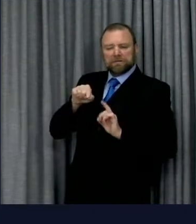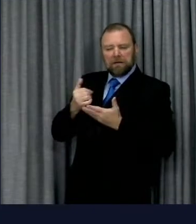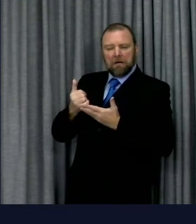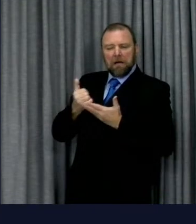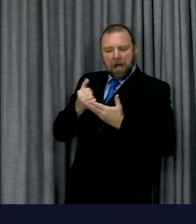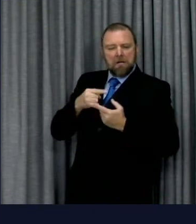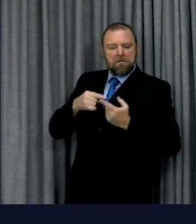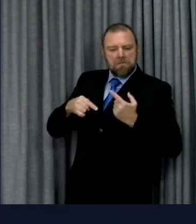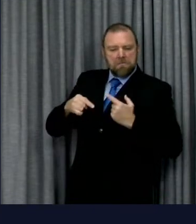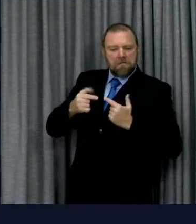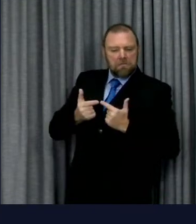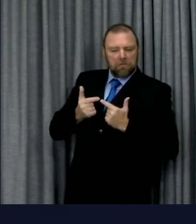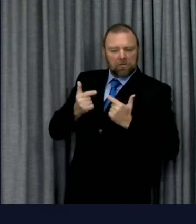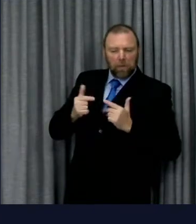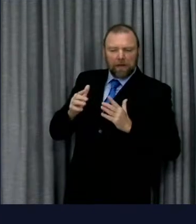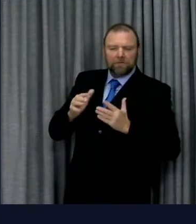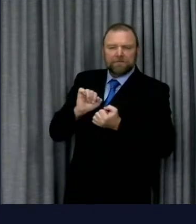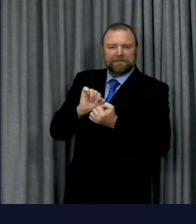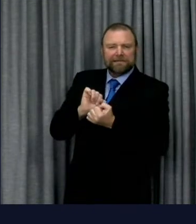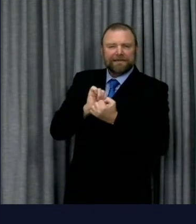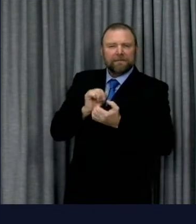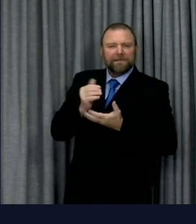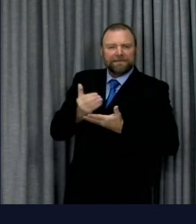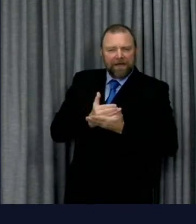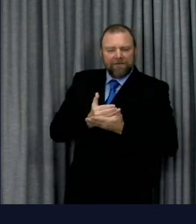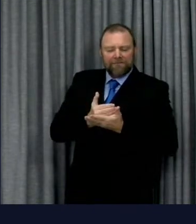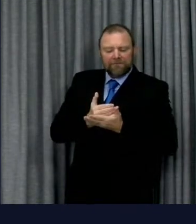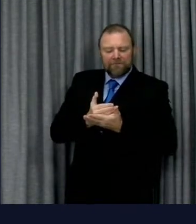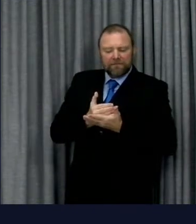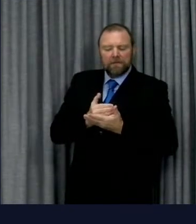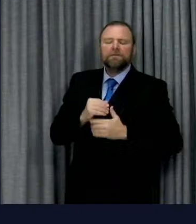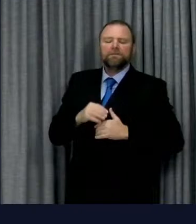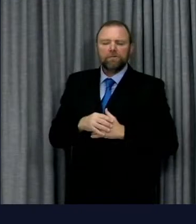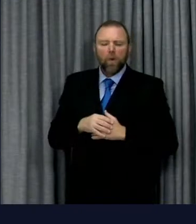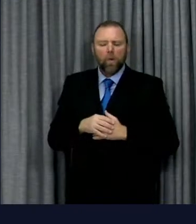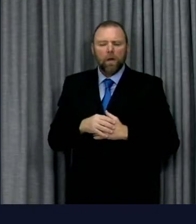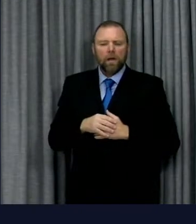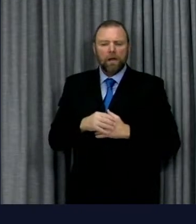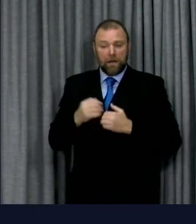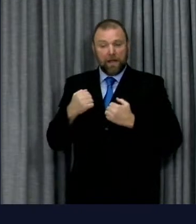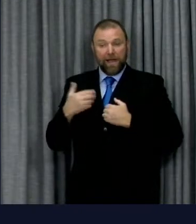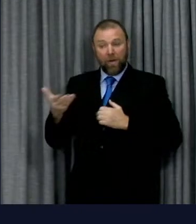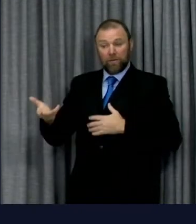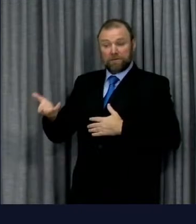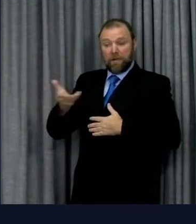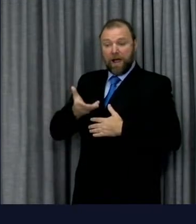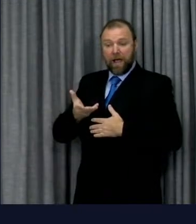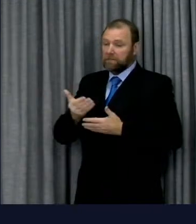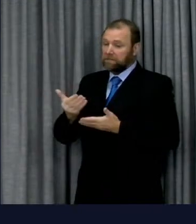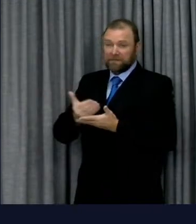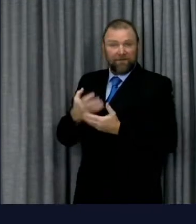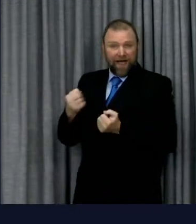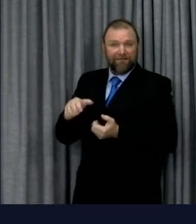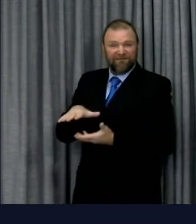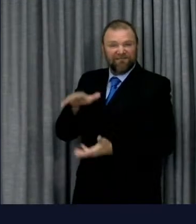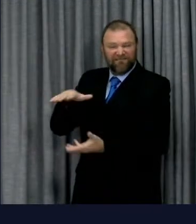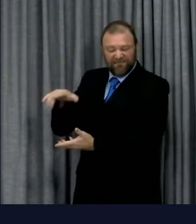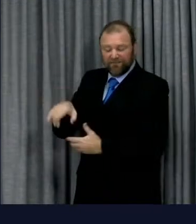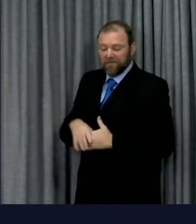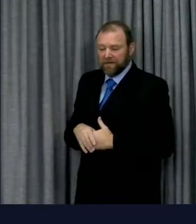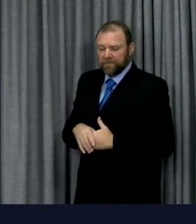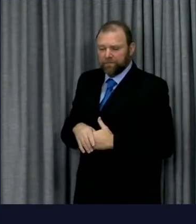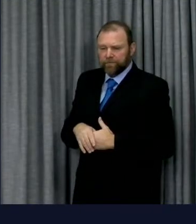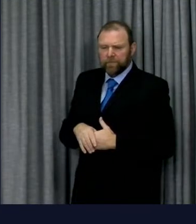to keeping people safe in Wales. So our supply is secure. The funding